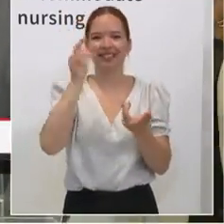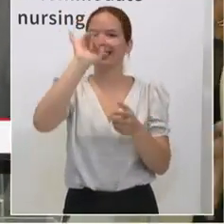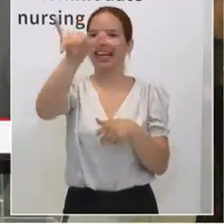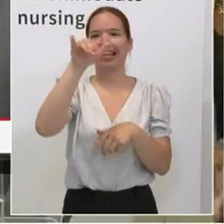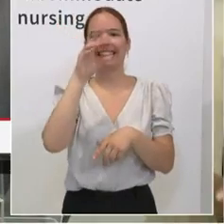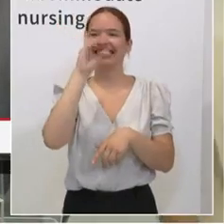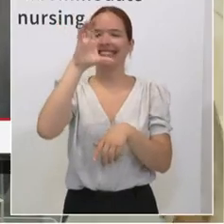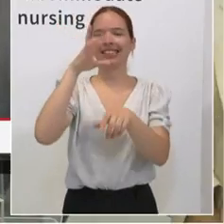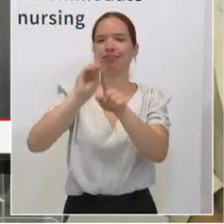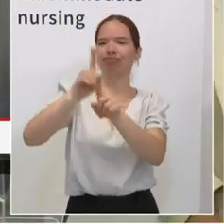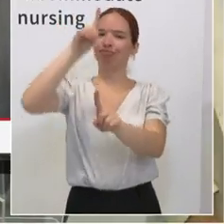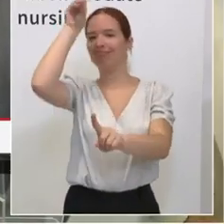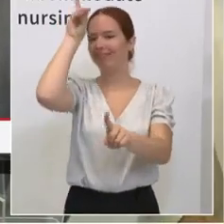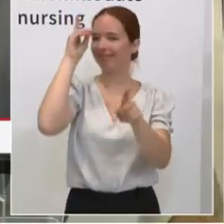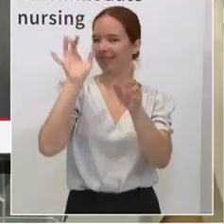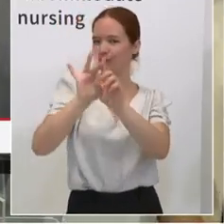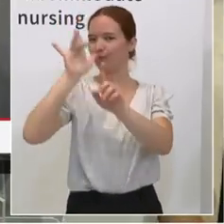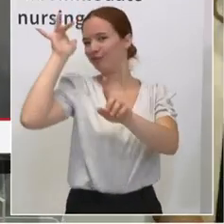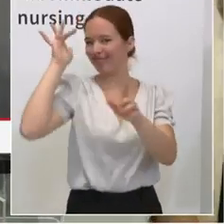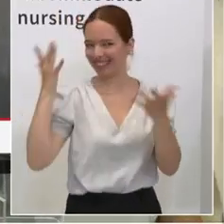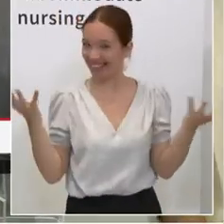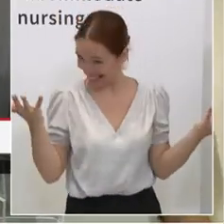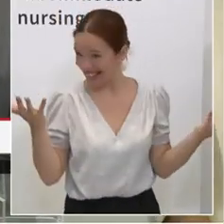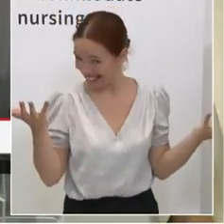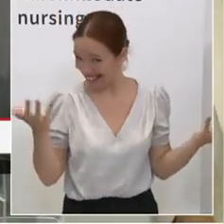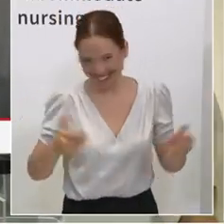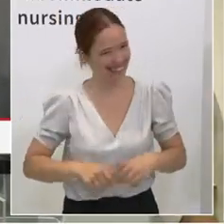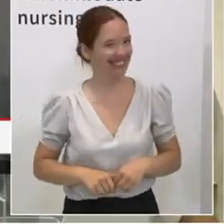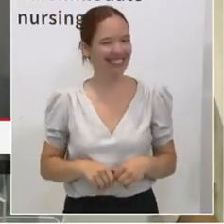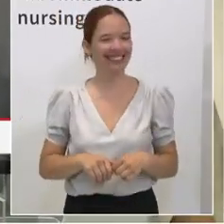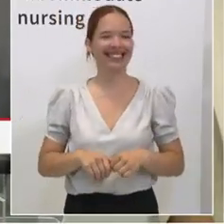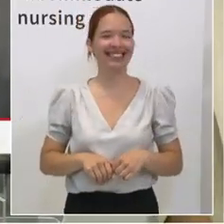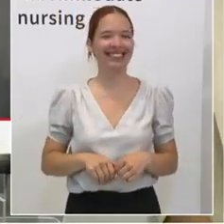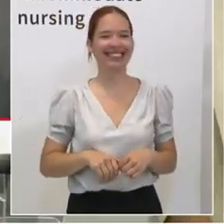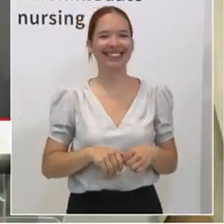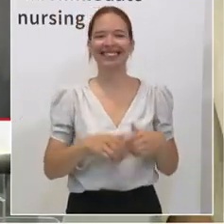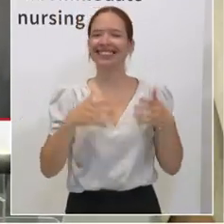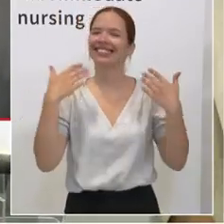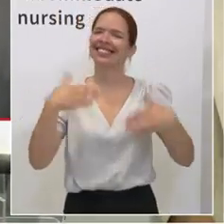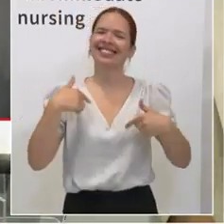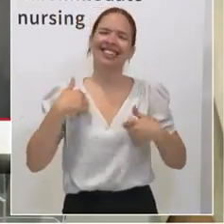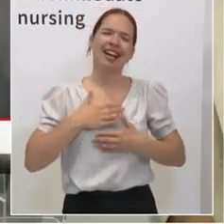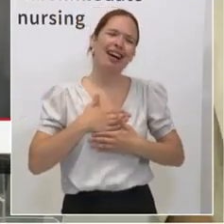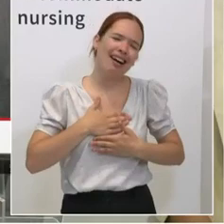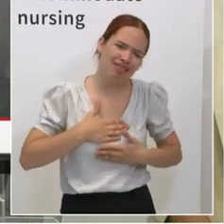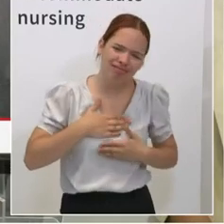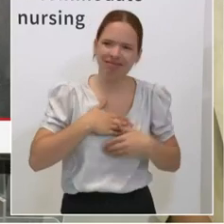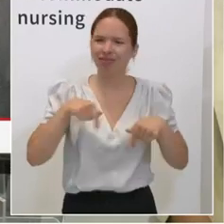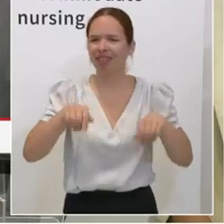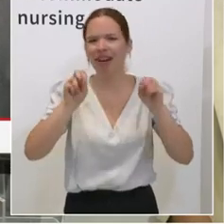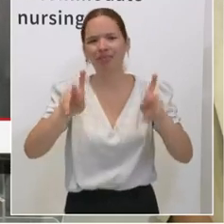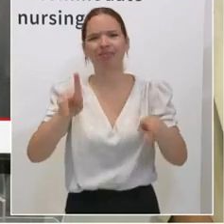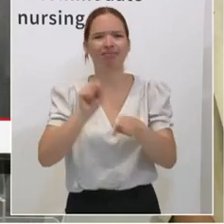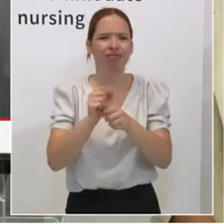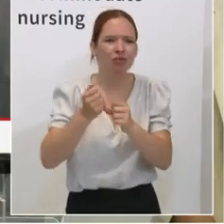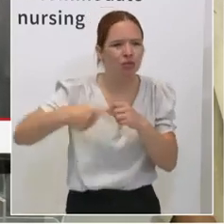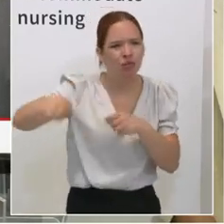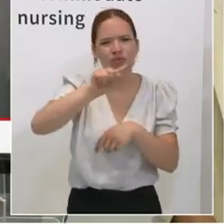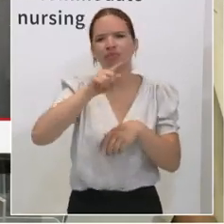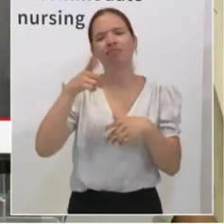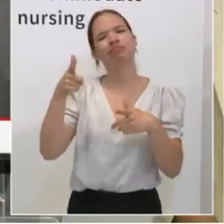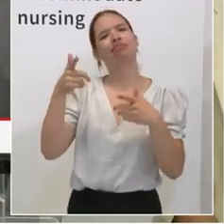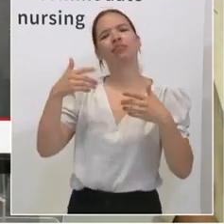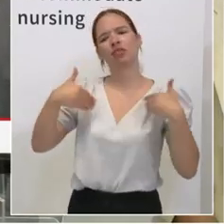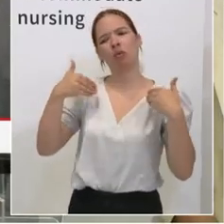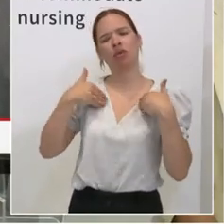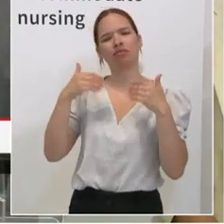I think it's wonderful. I really appreciate the opportunity to continue working in the field of juvenile services and juvenile justice. I think this is very